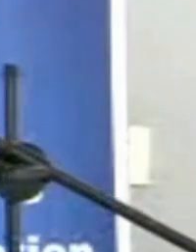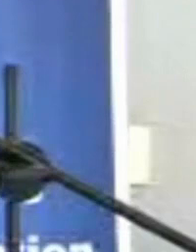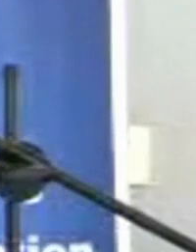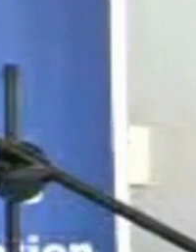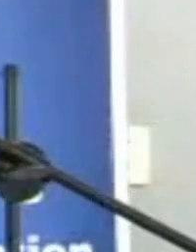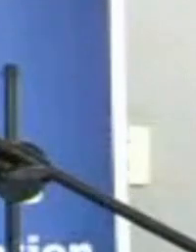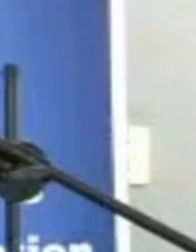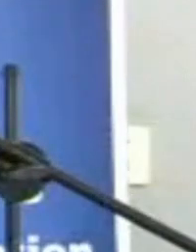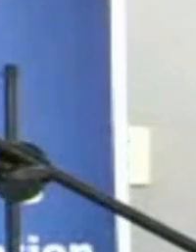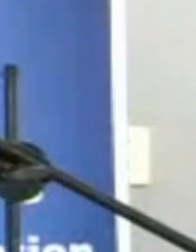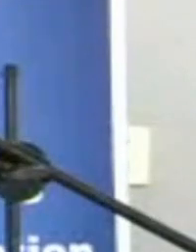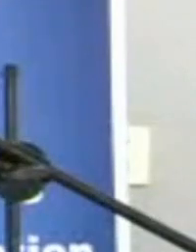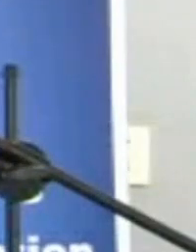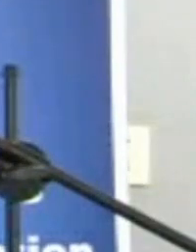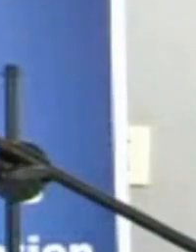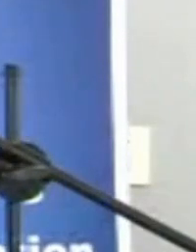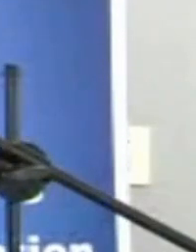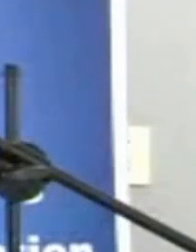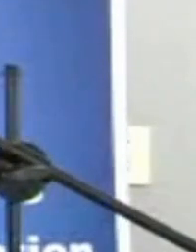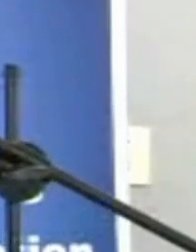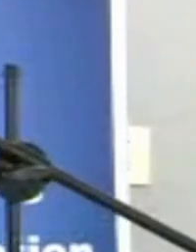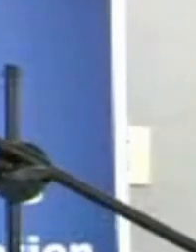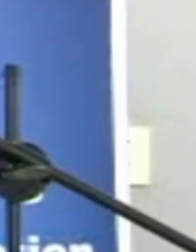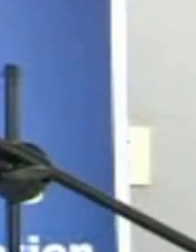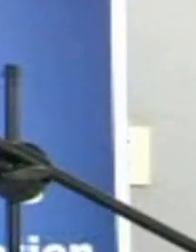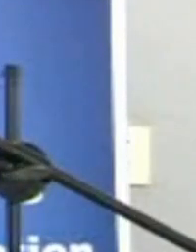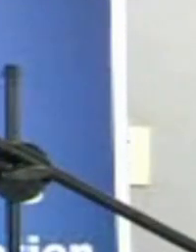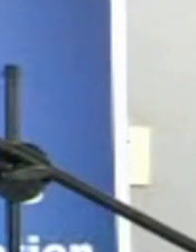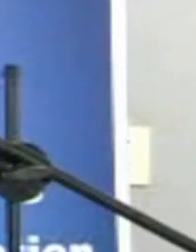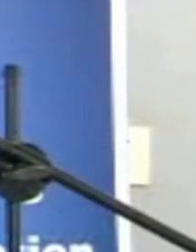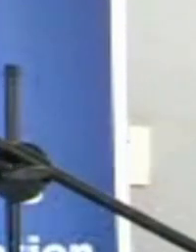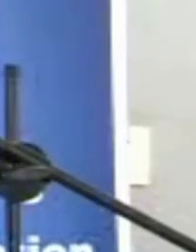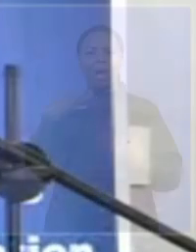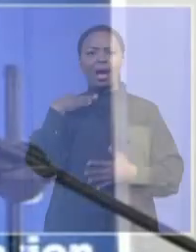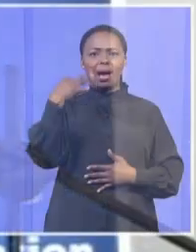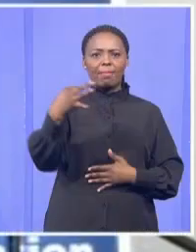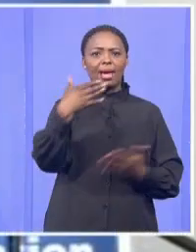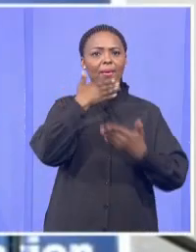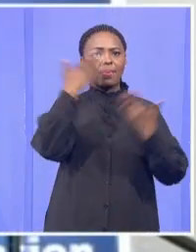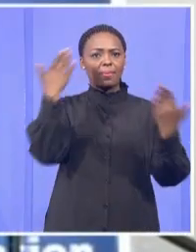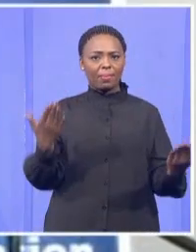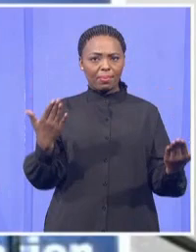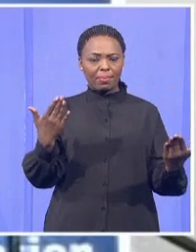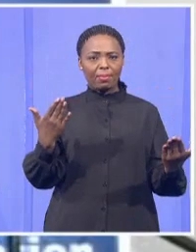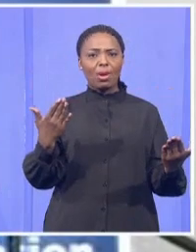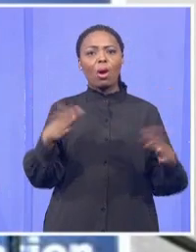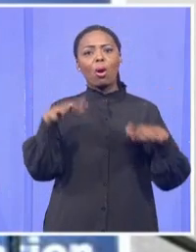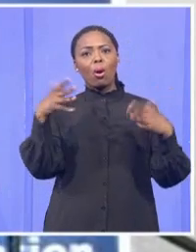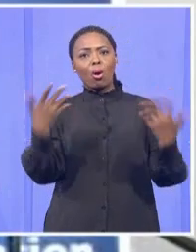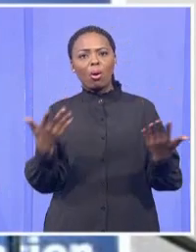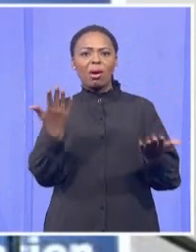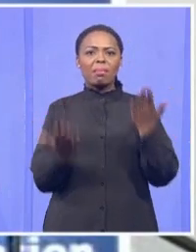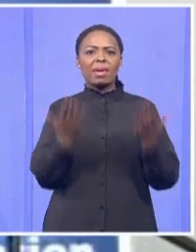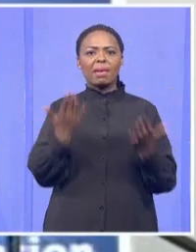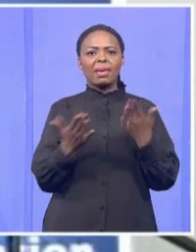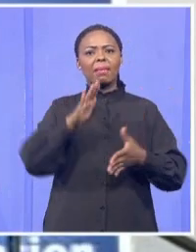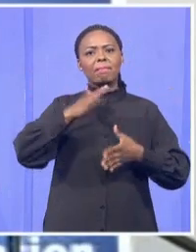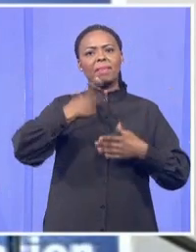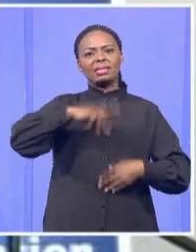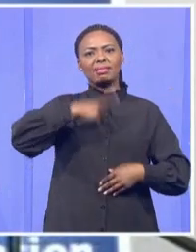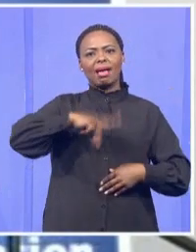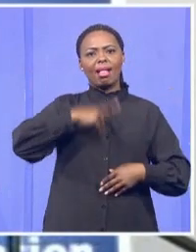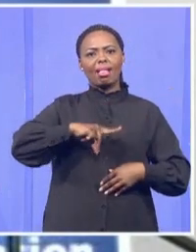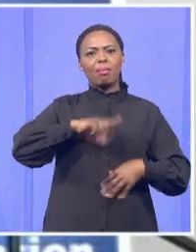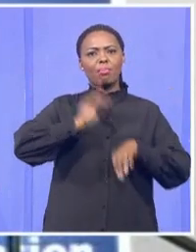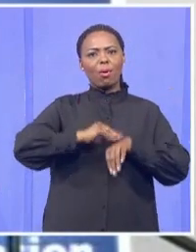they were staying in another province, or they didn't apply, or they were going through some personal